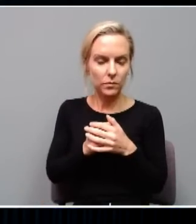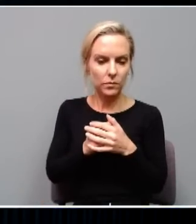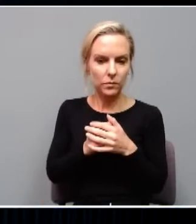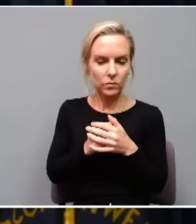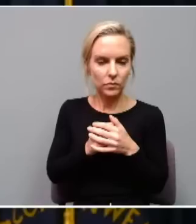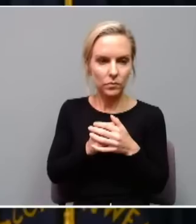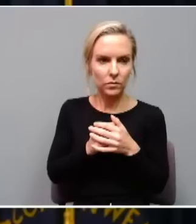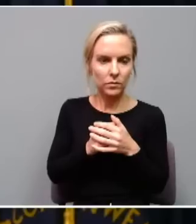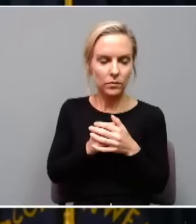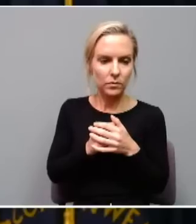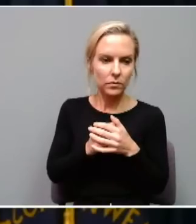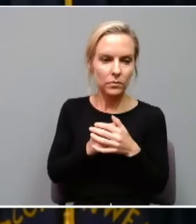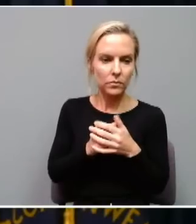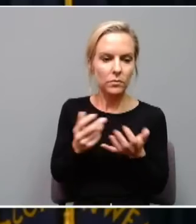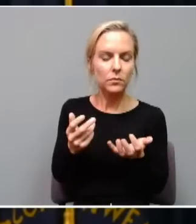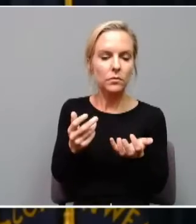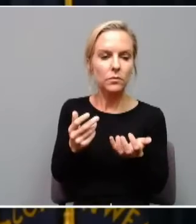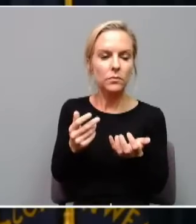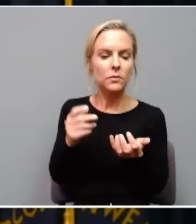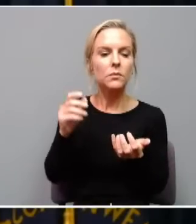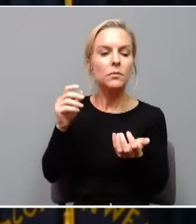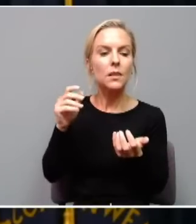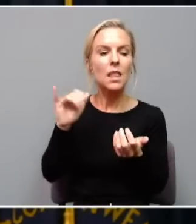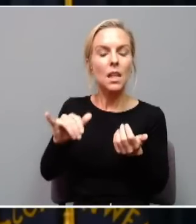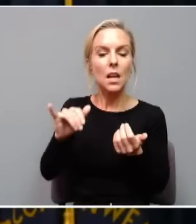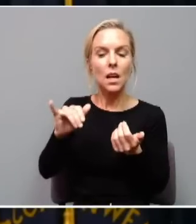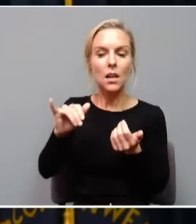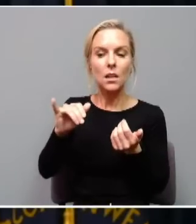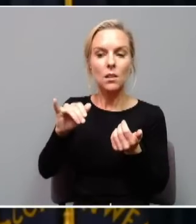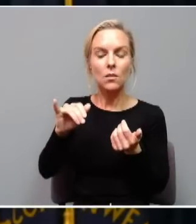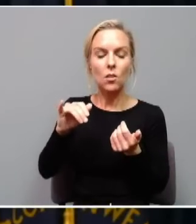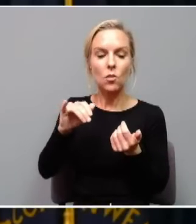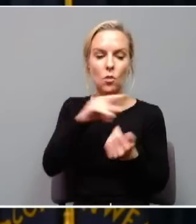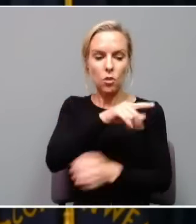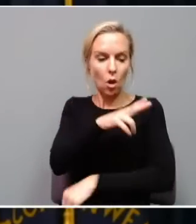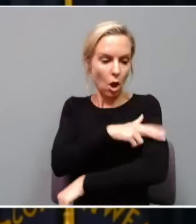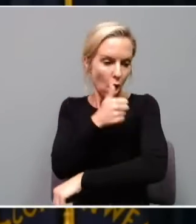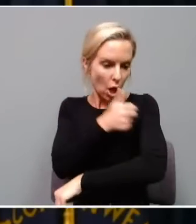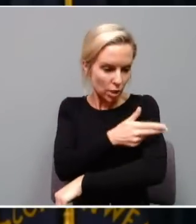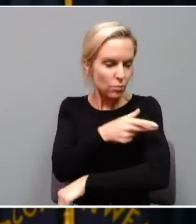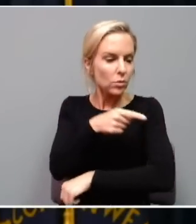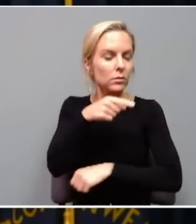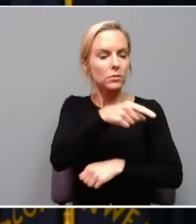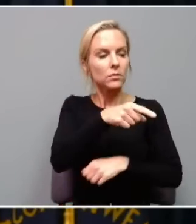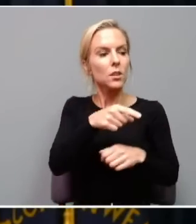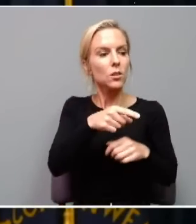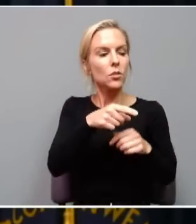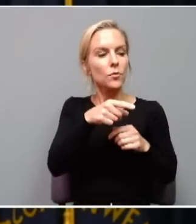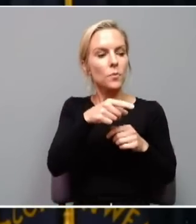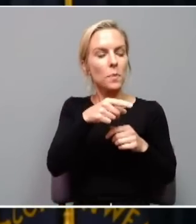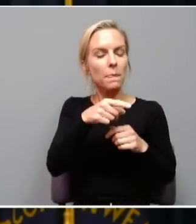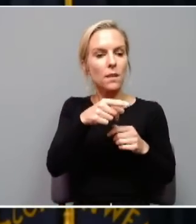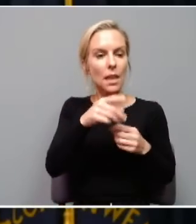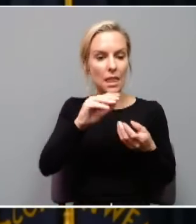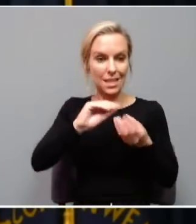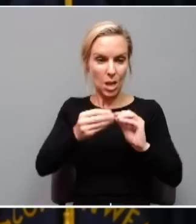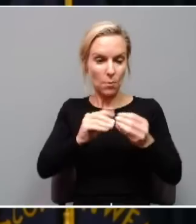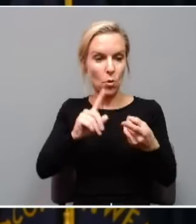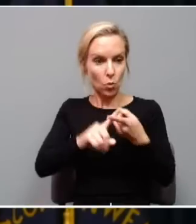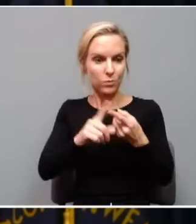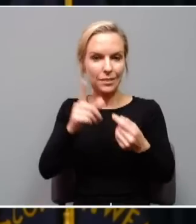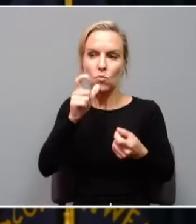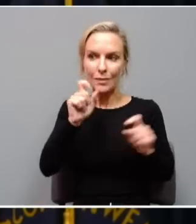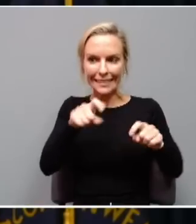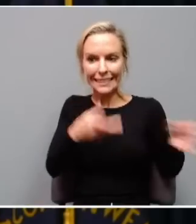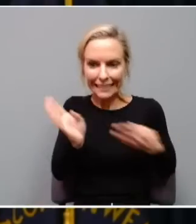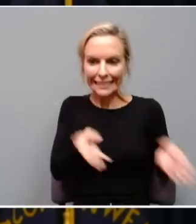certainly a slowing of growth, if not fewer people in the hospital, which there are today, than